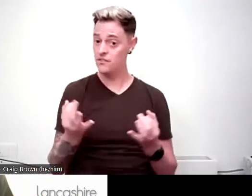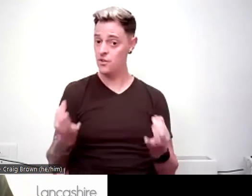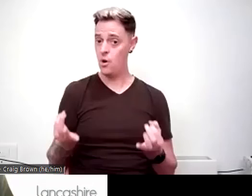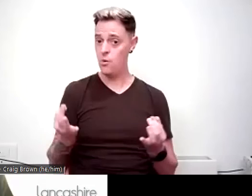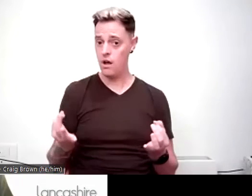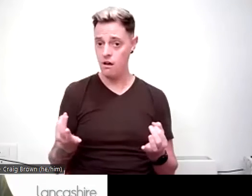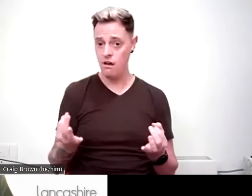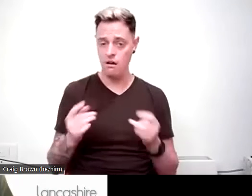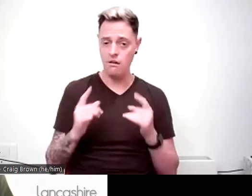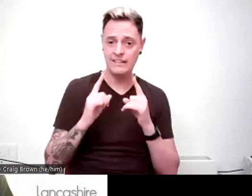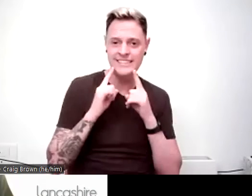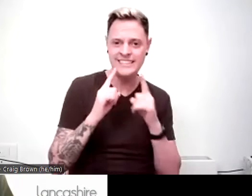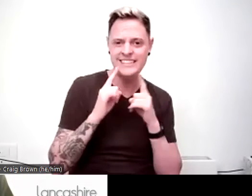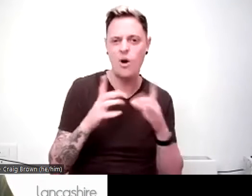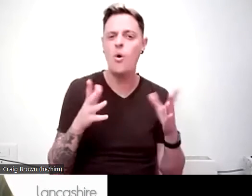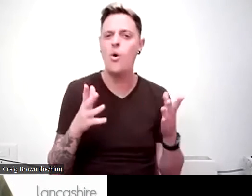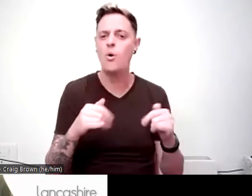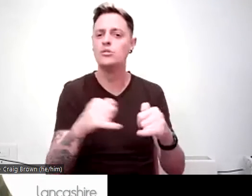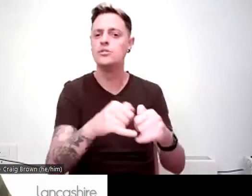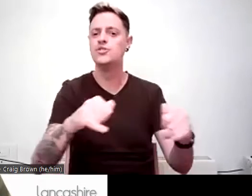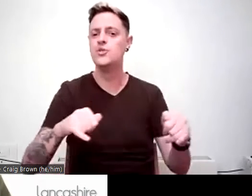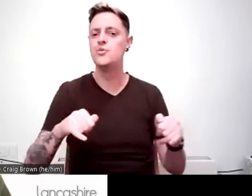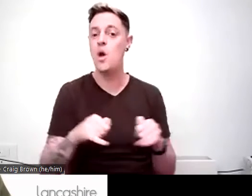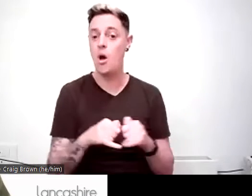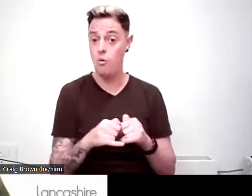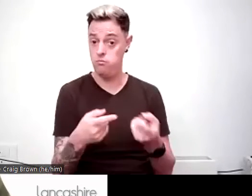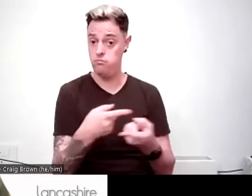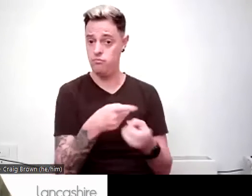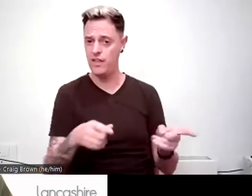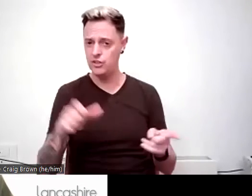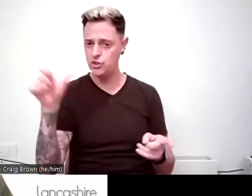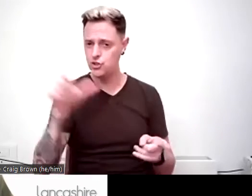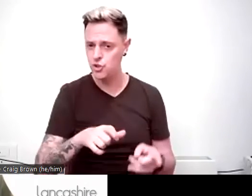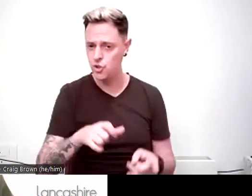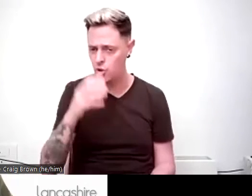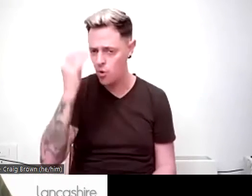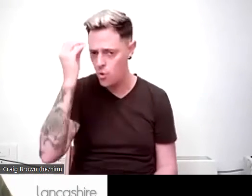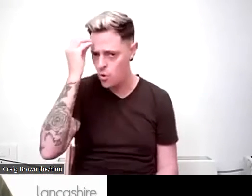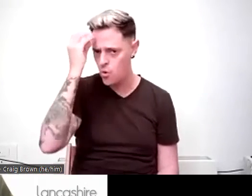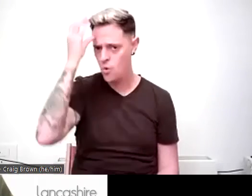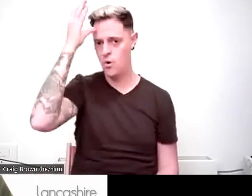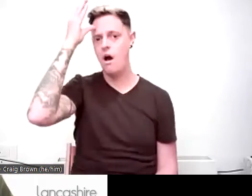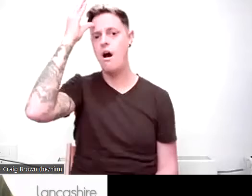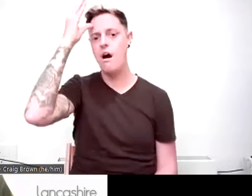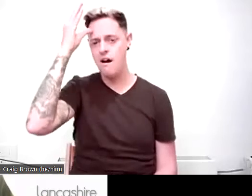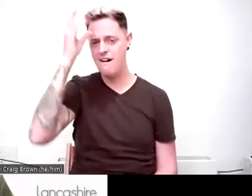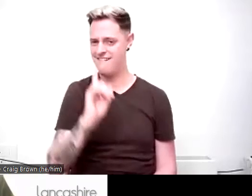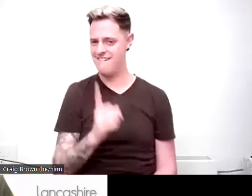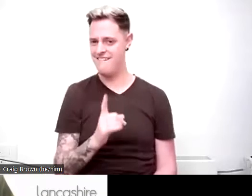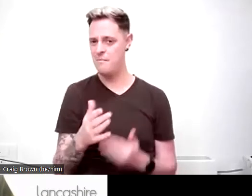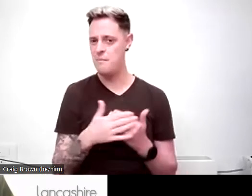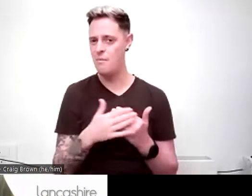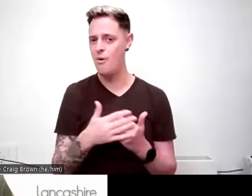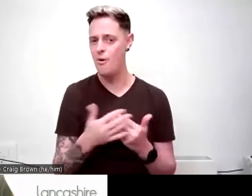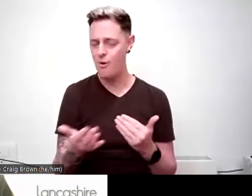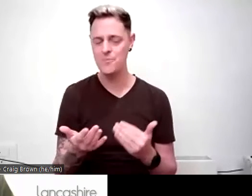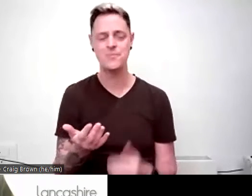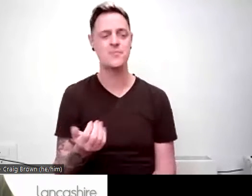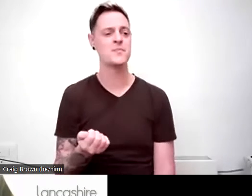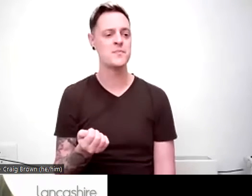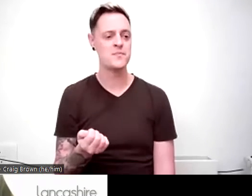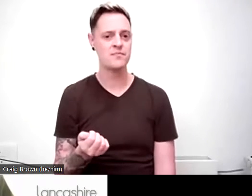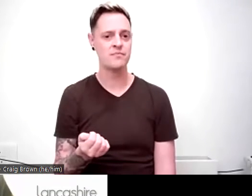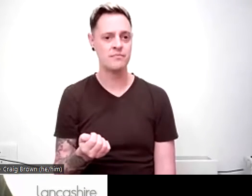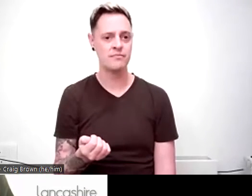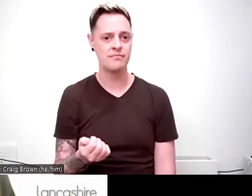yoga studios really need to, there's this thing an element of the